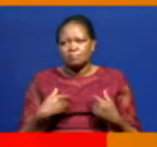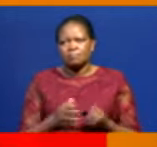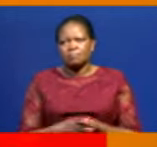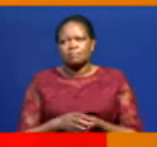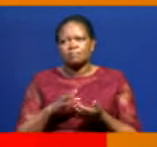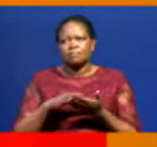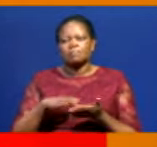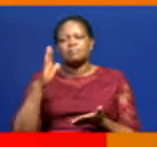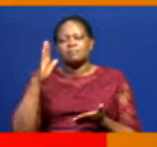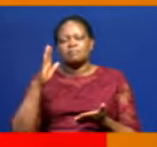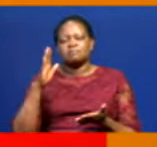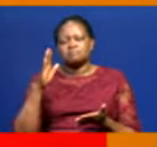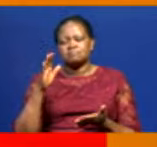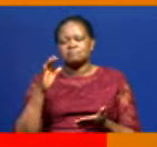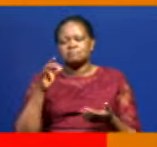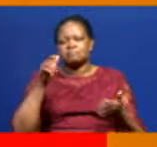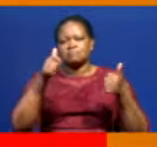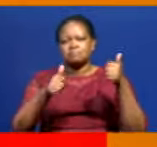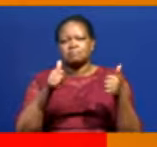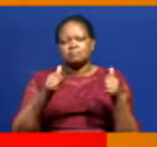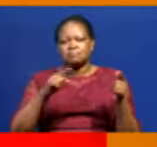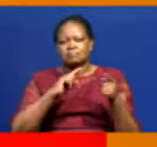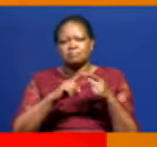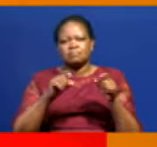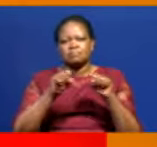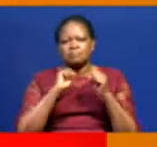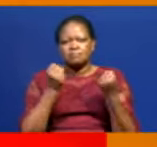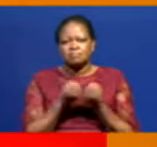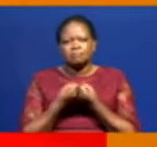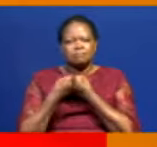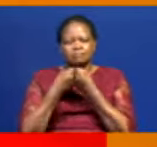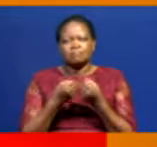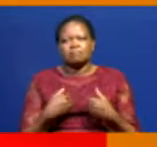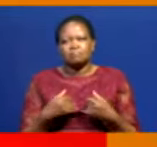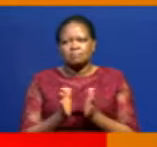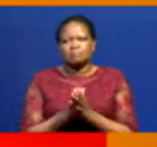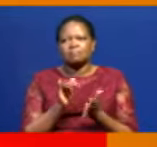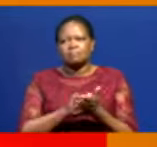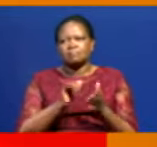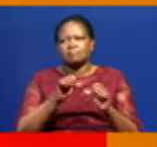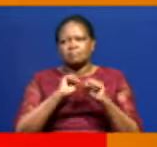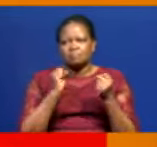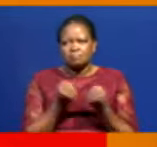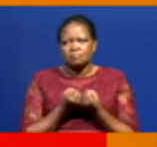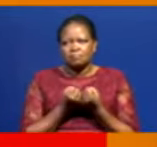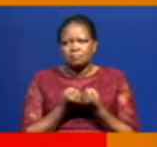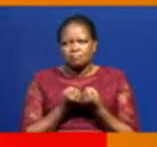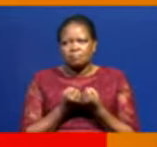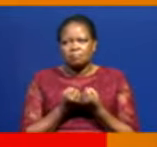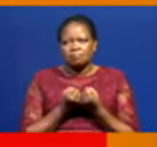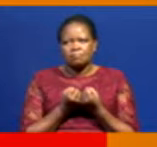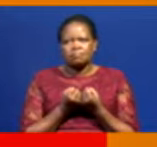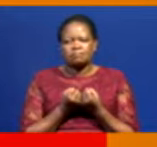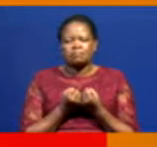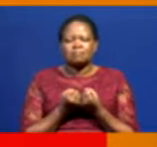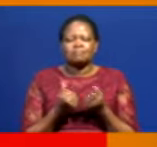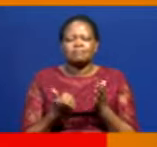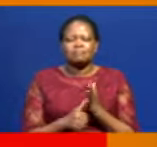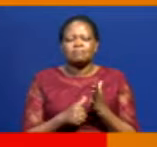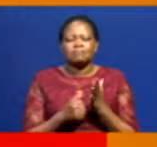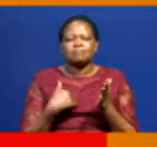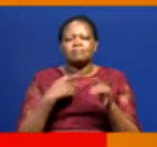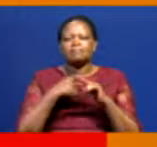most predominant one is when the society is destabilized, and that the society's societal edifice is disturbed.